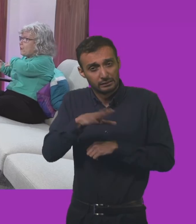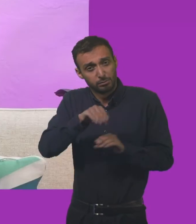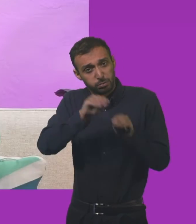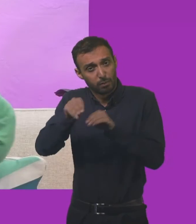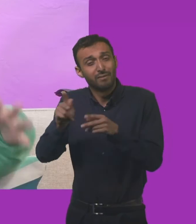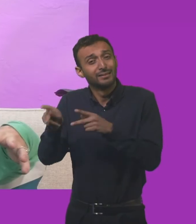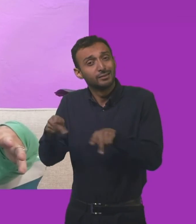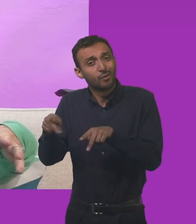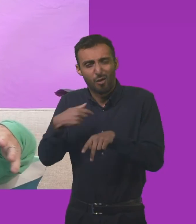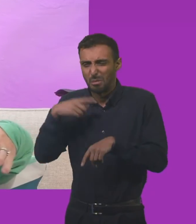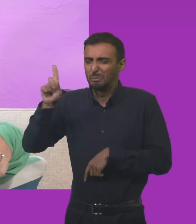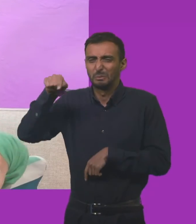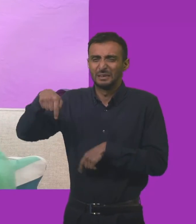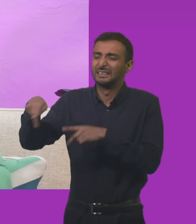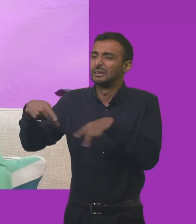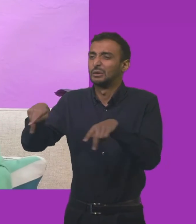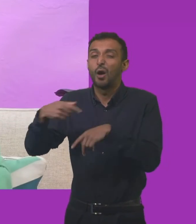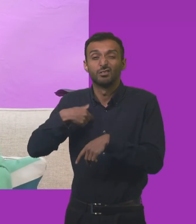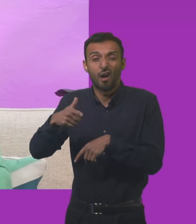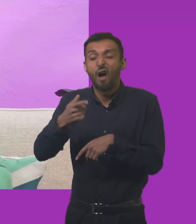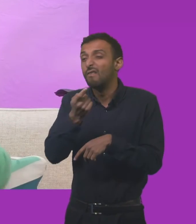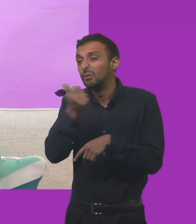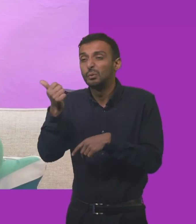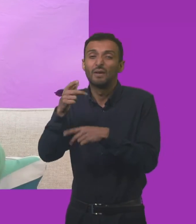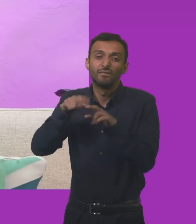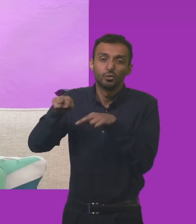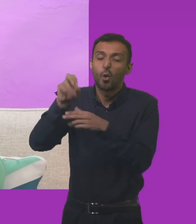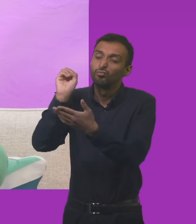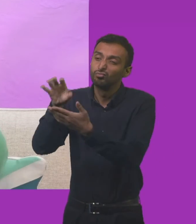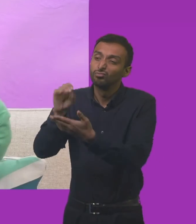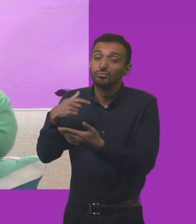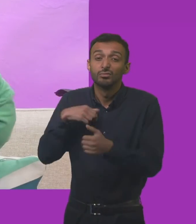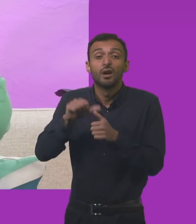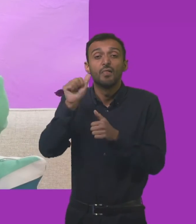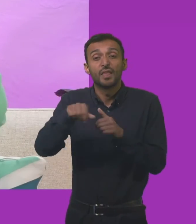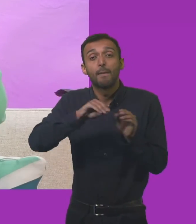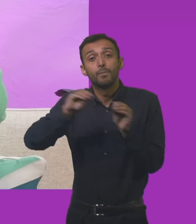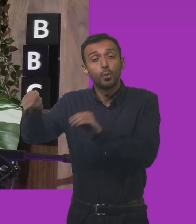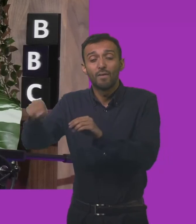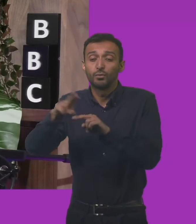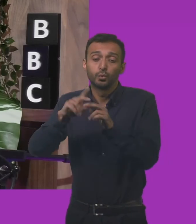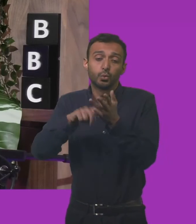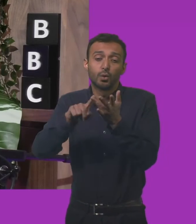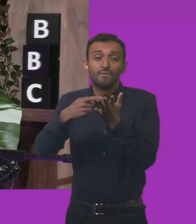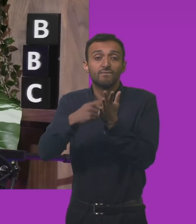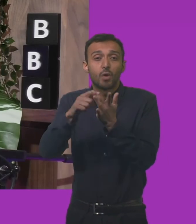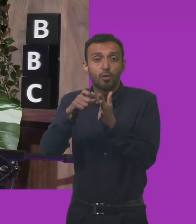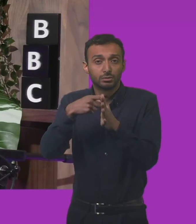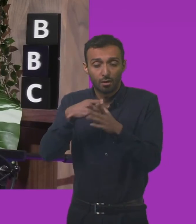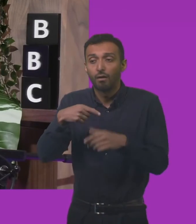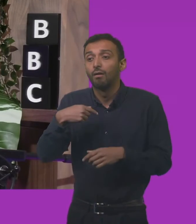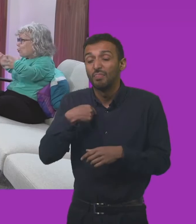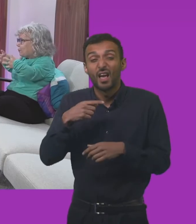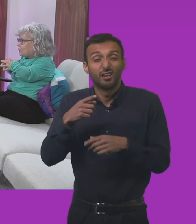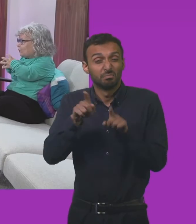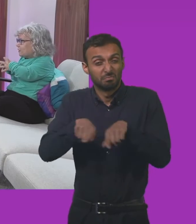it down. Then I moved to Florida and did a couple of videos, and I gained a bit of following. My first ever viral video was